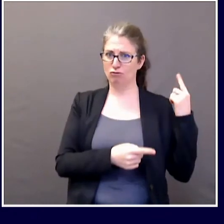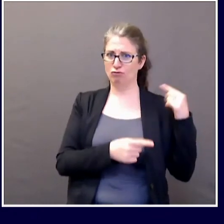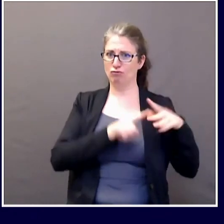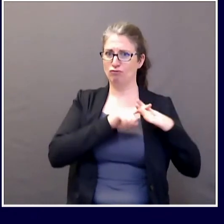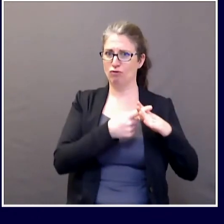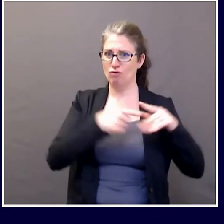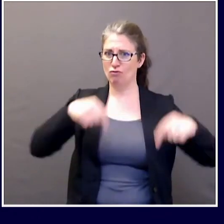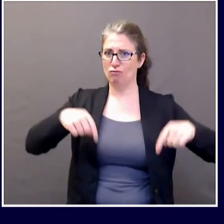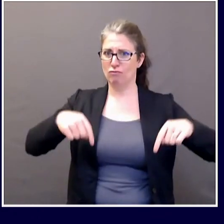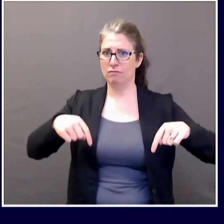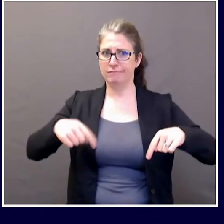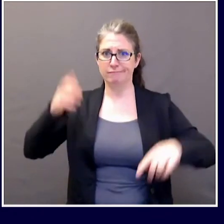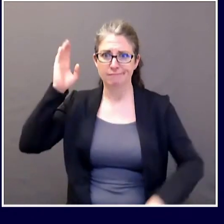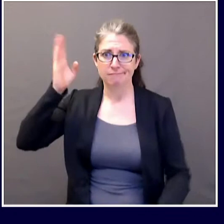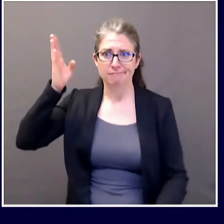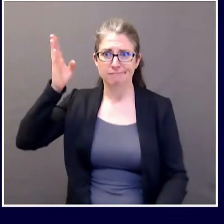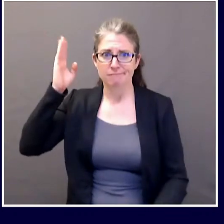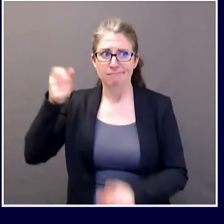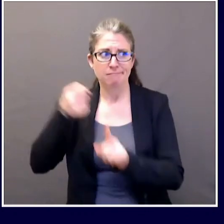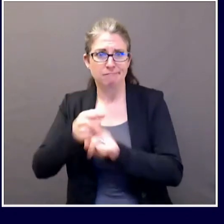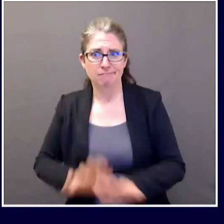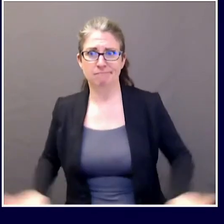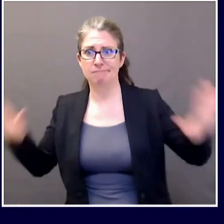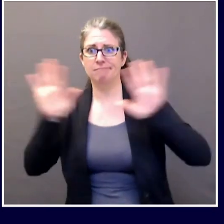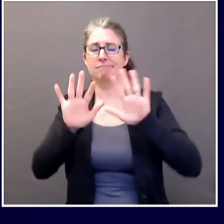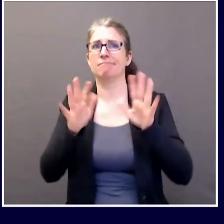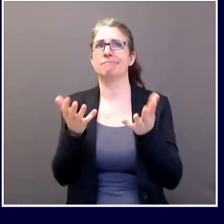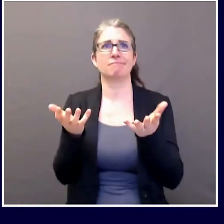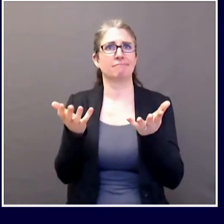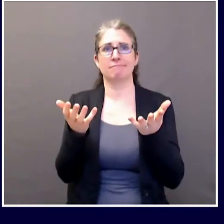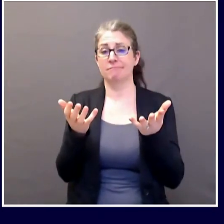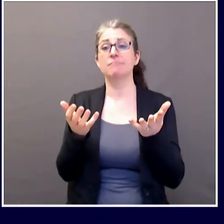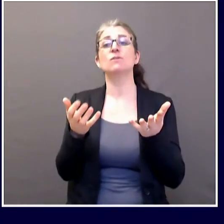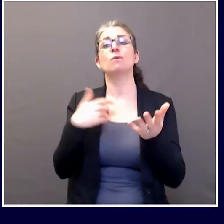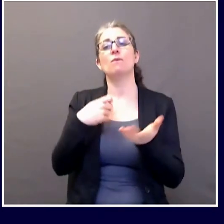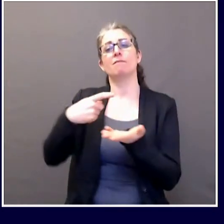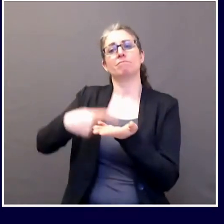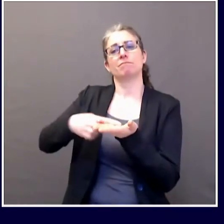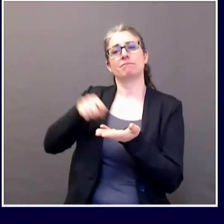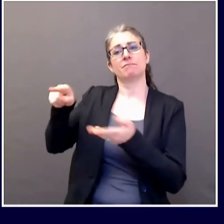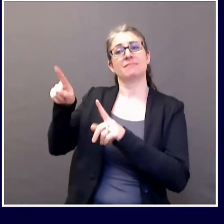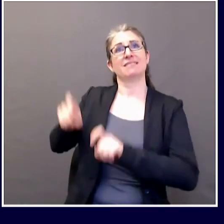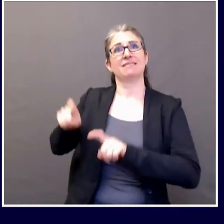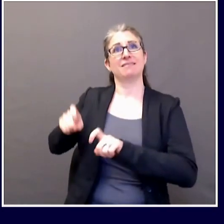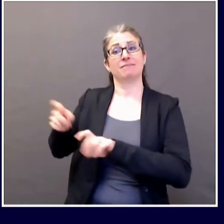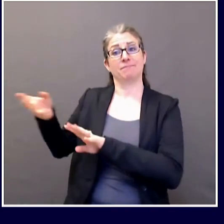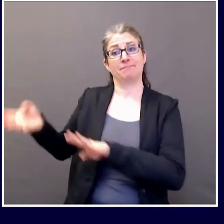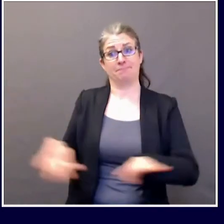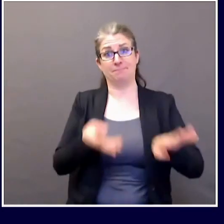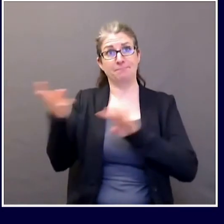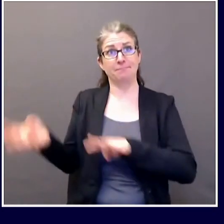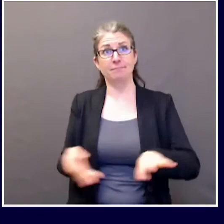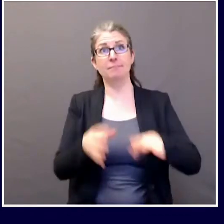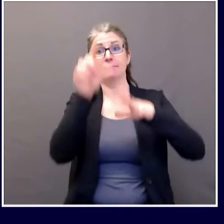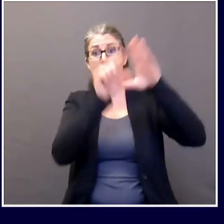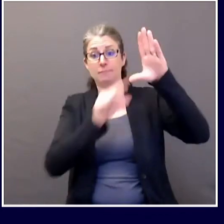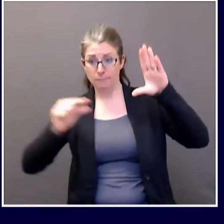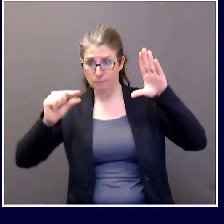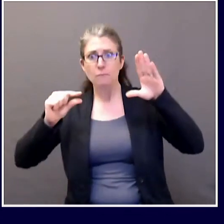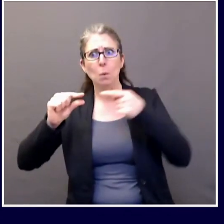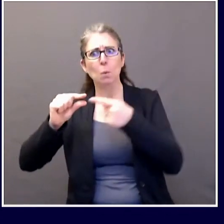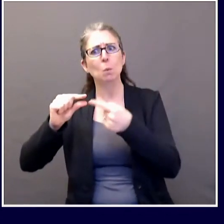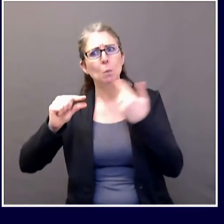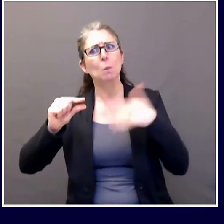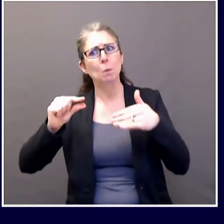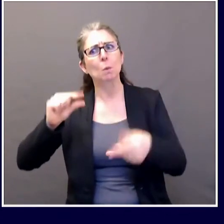Now some updates on where we stand with respect to testing. Our positivity rate has continued to come down since the last time we